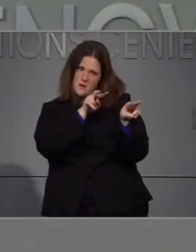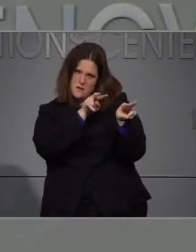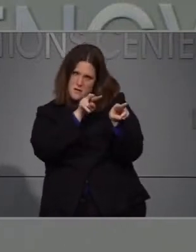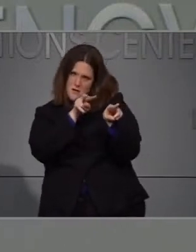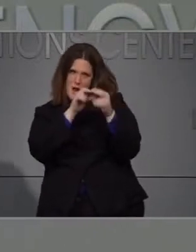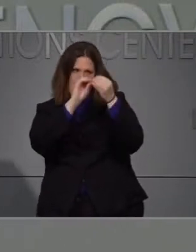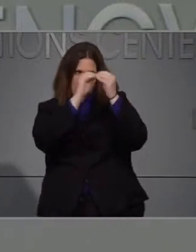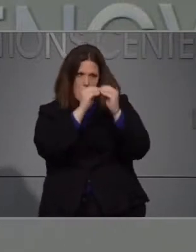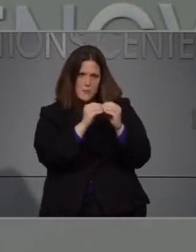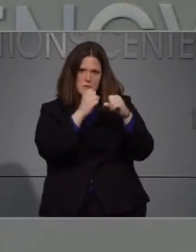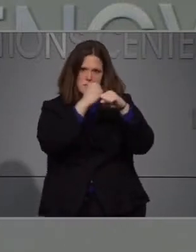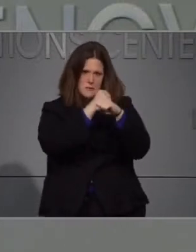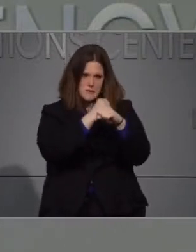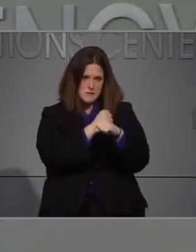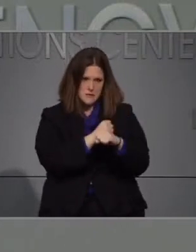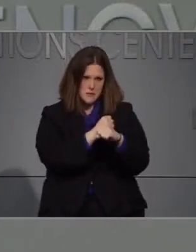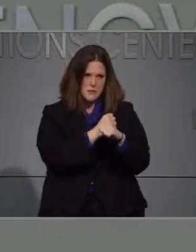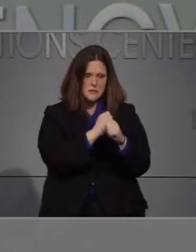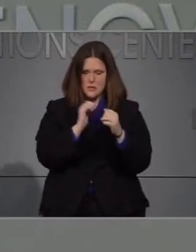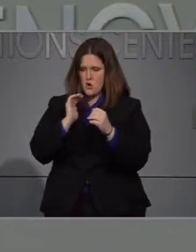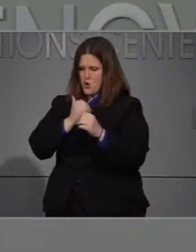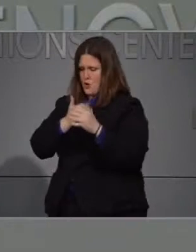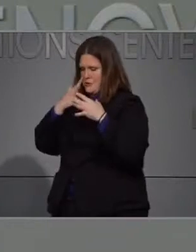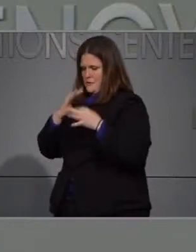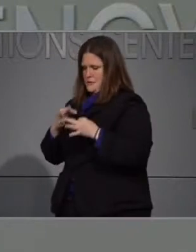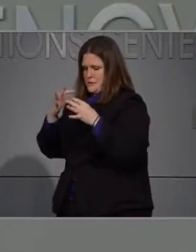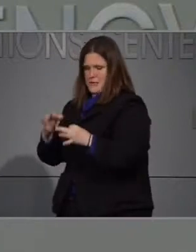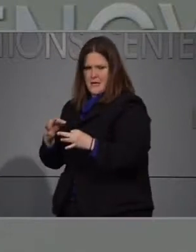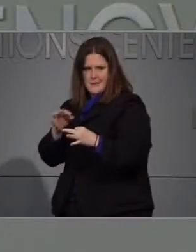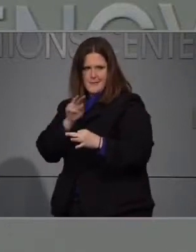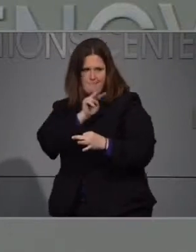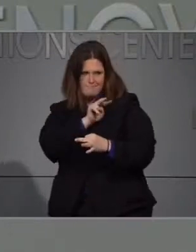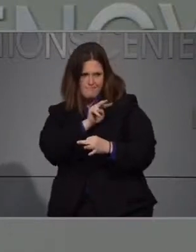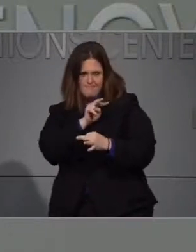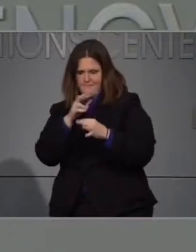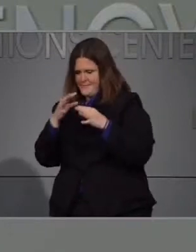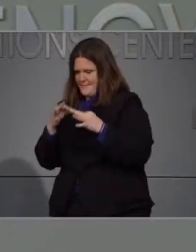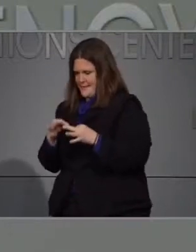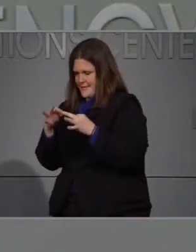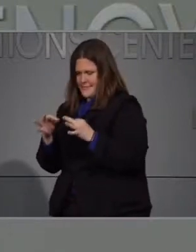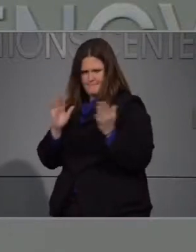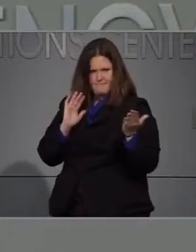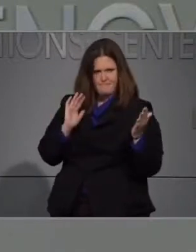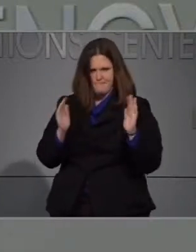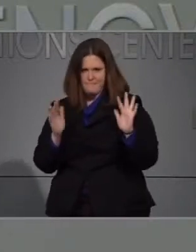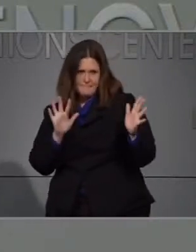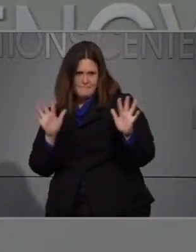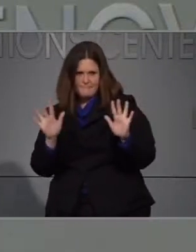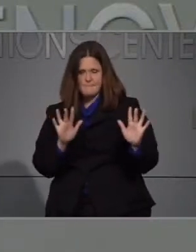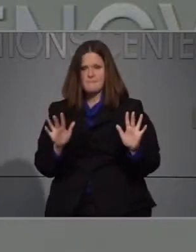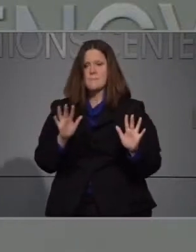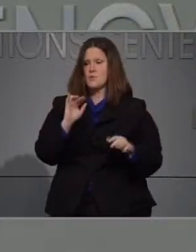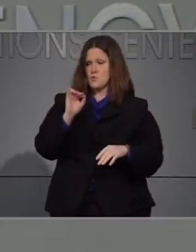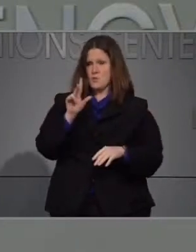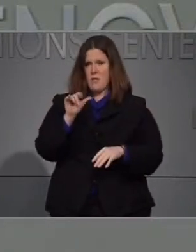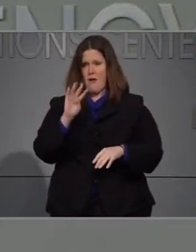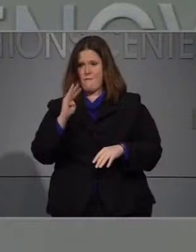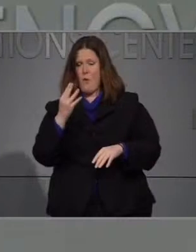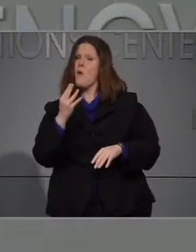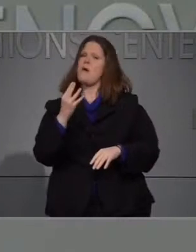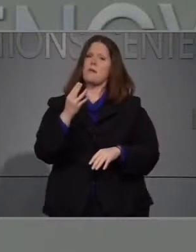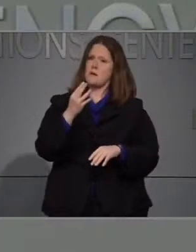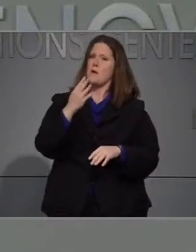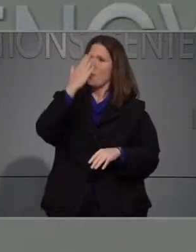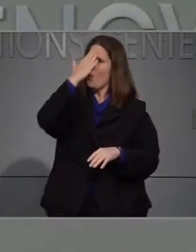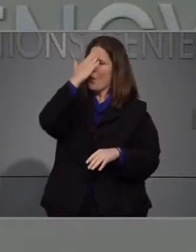we go into July 4th weekend, again, that's why we're making such a big emphasis on taking care over this weekend. We don't